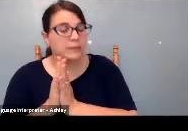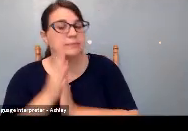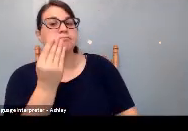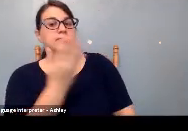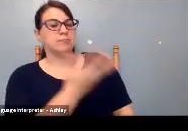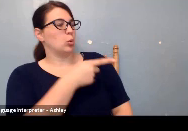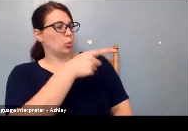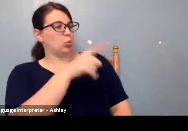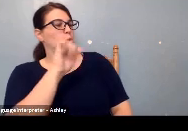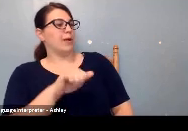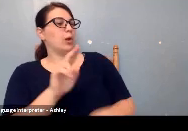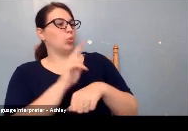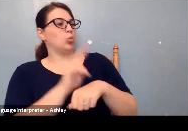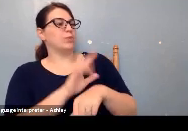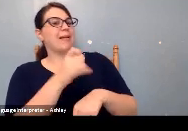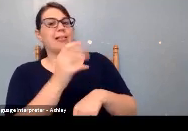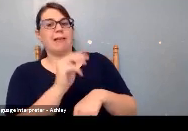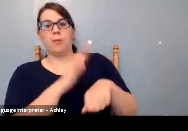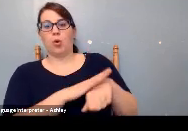claim that contribution.